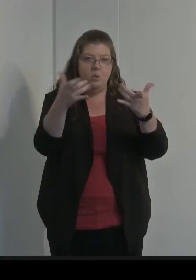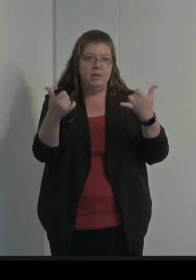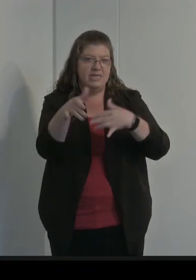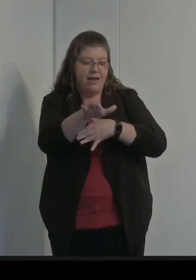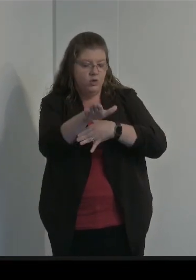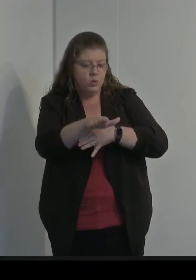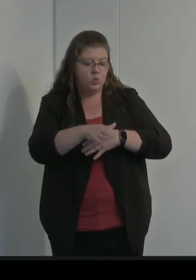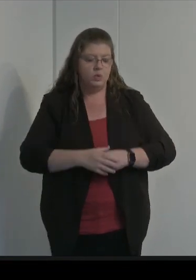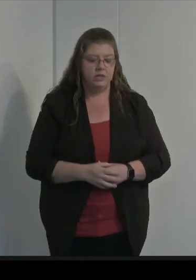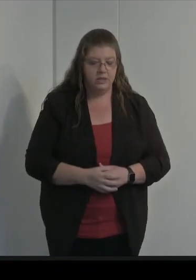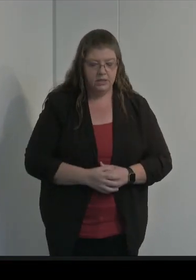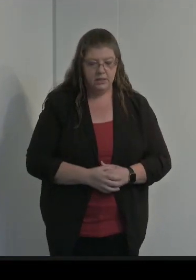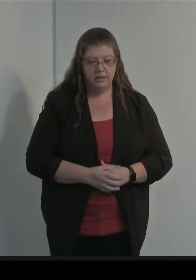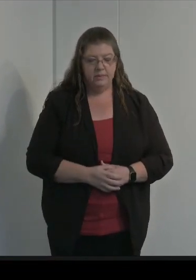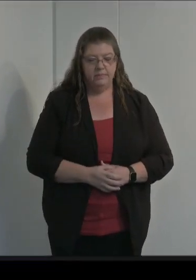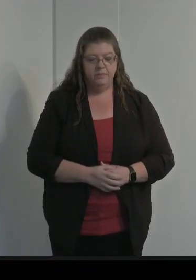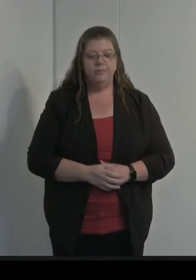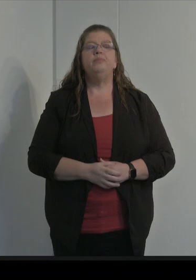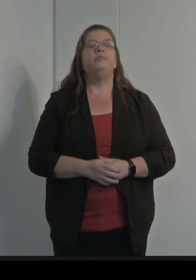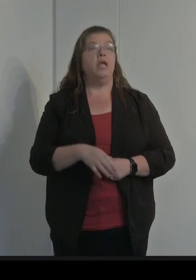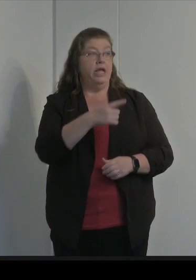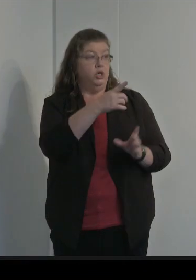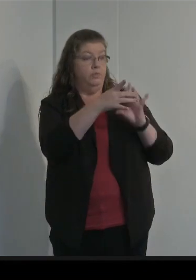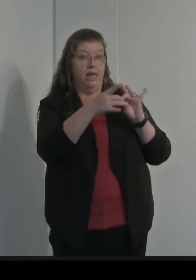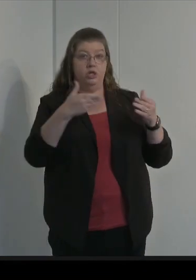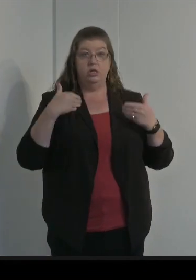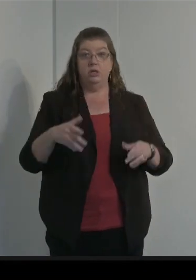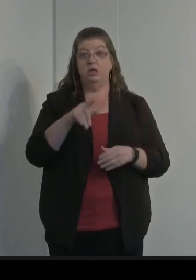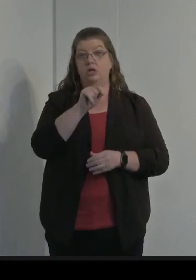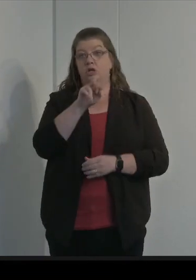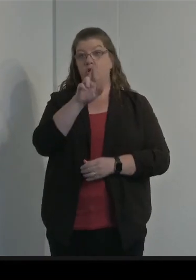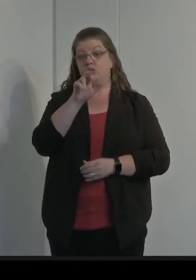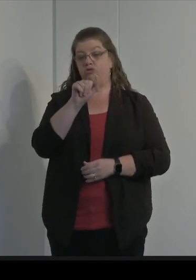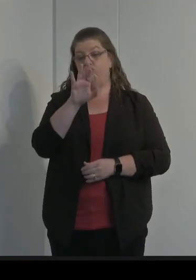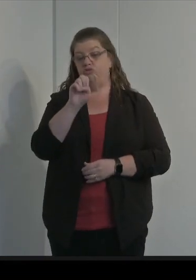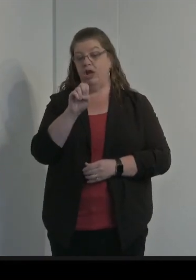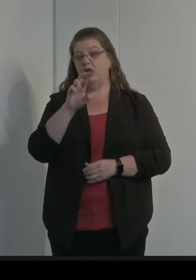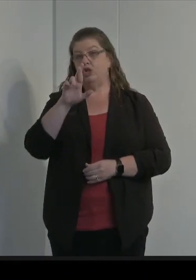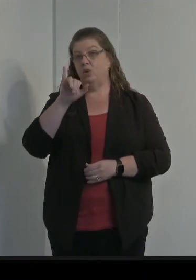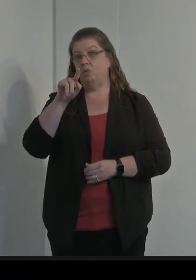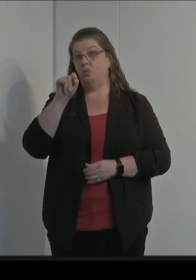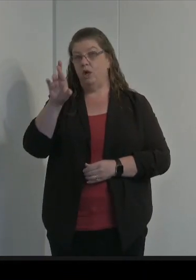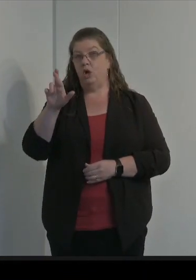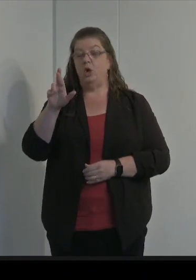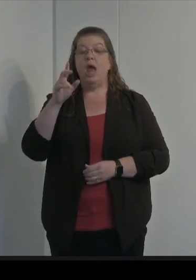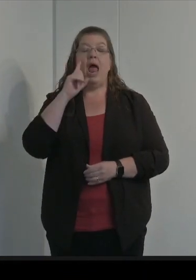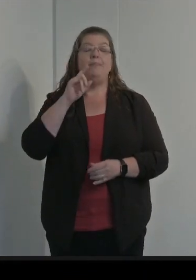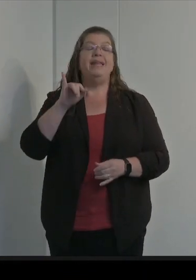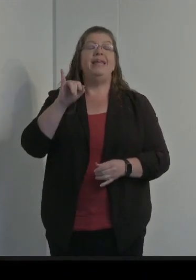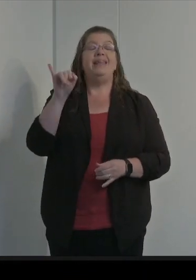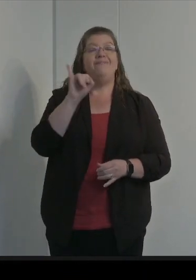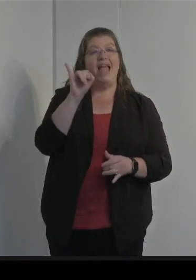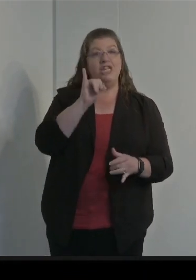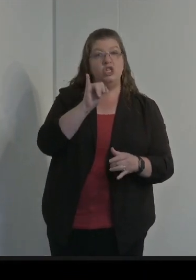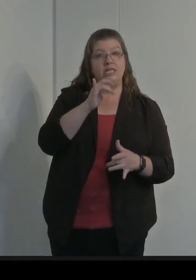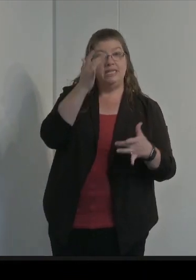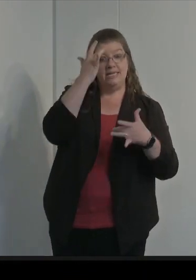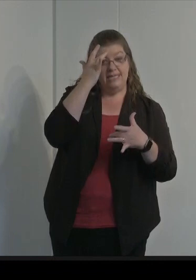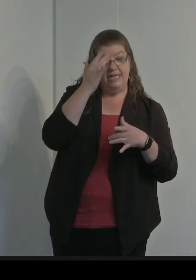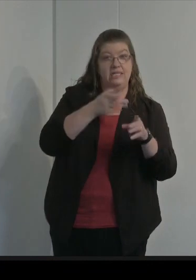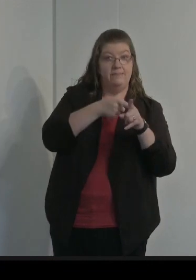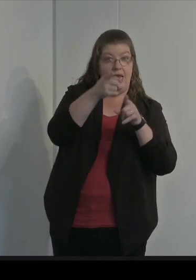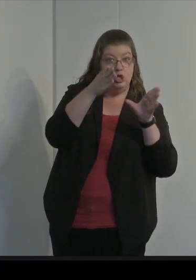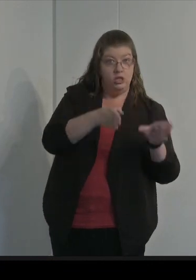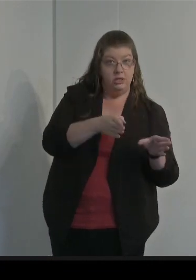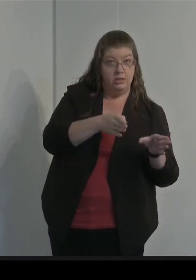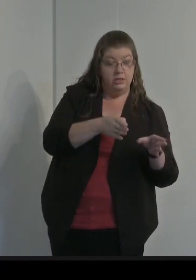afternoon. So as you mentioned, my name is Trace Ritter. I'm an infectious diseases subspecialist. I also am